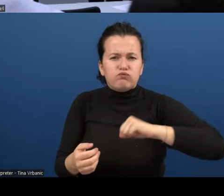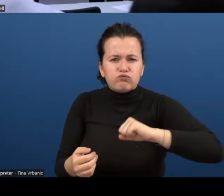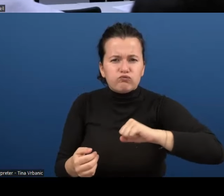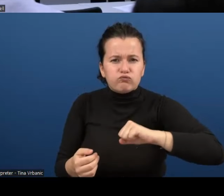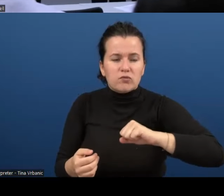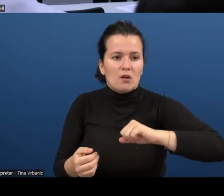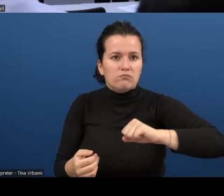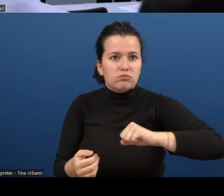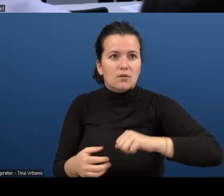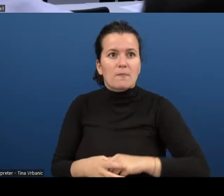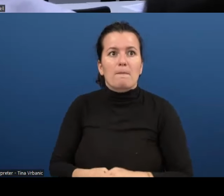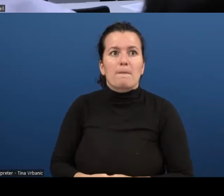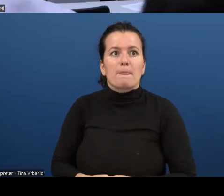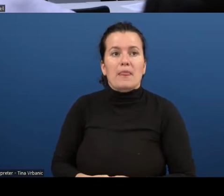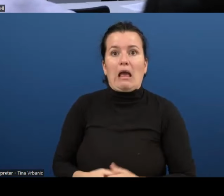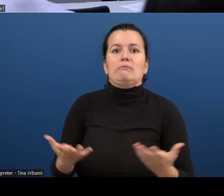it doesn't follow anymore.